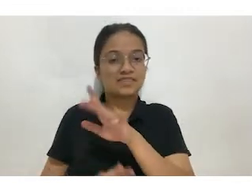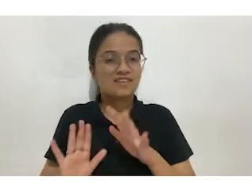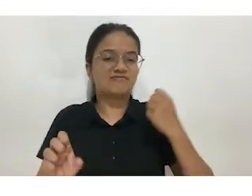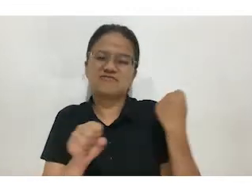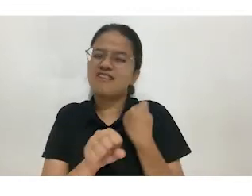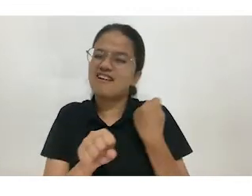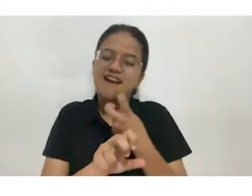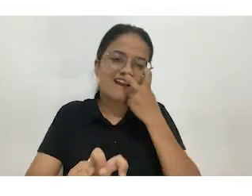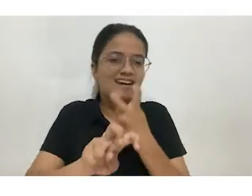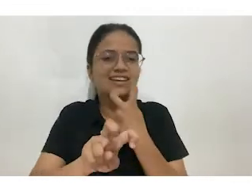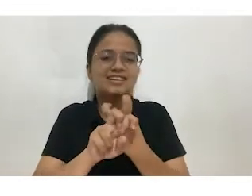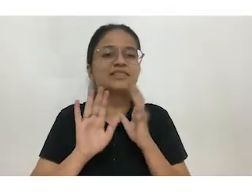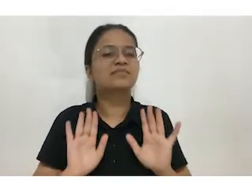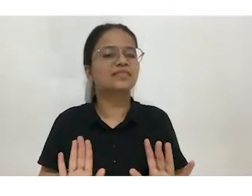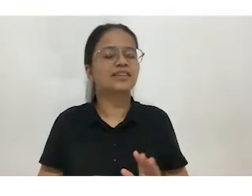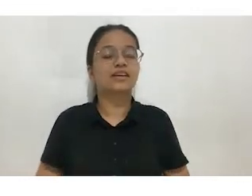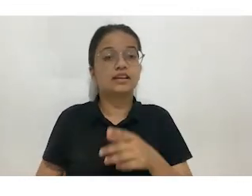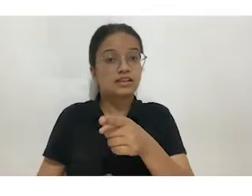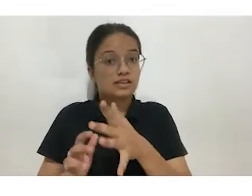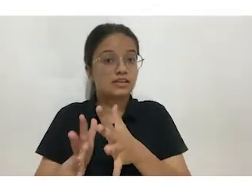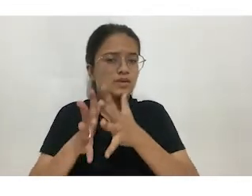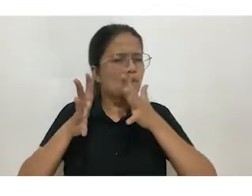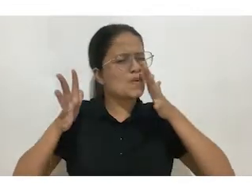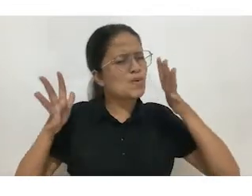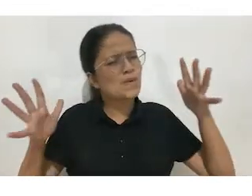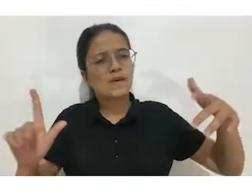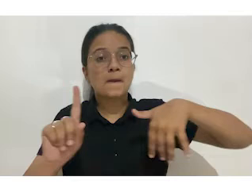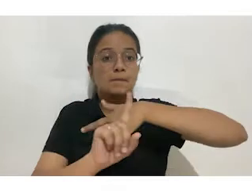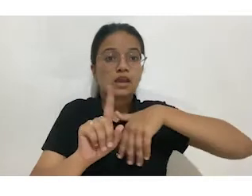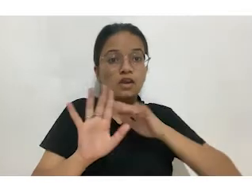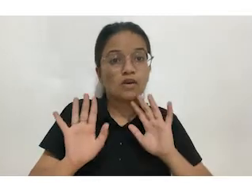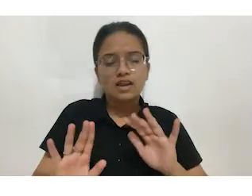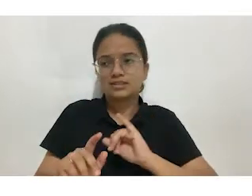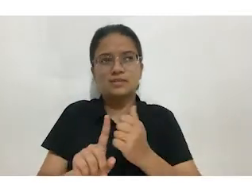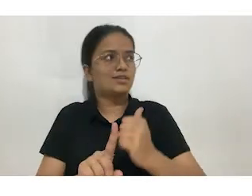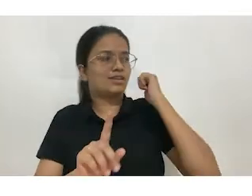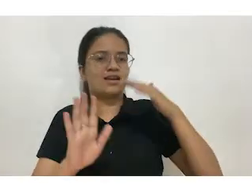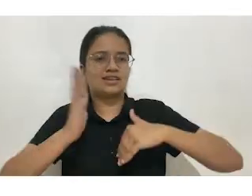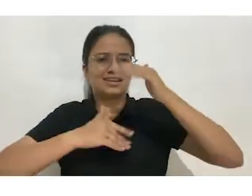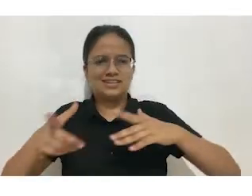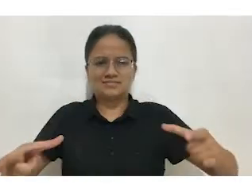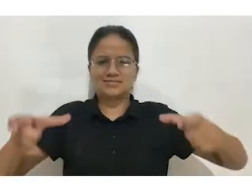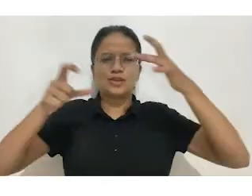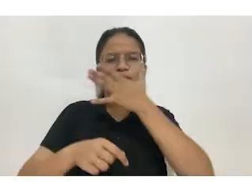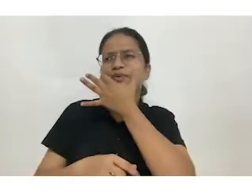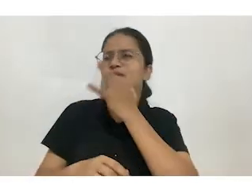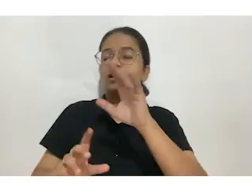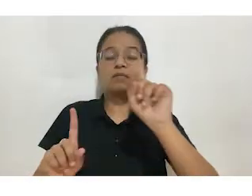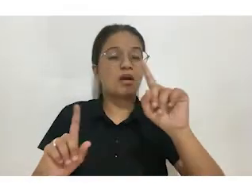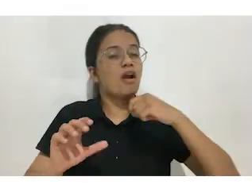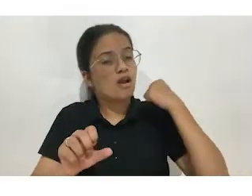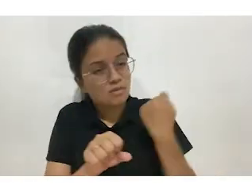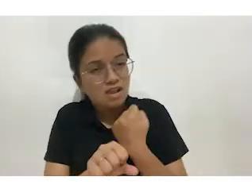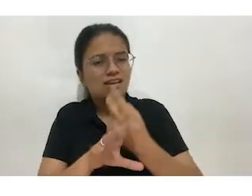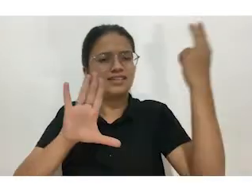That's where there's a lot of hard work. A lot goes behind contemporary buildings which are beyond what the shell looks